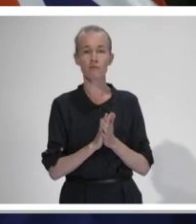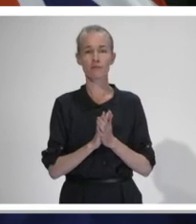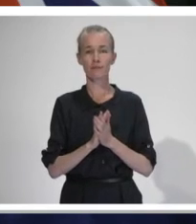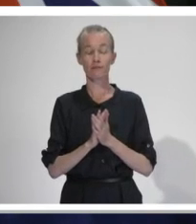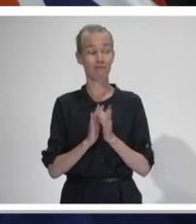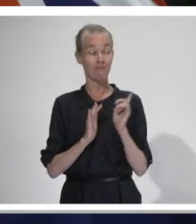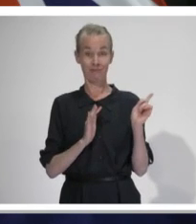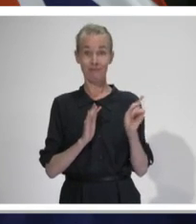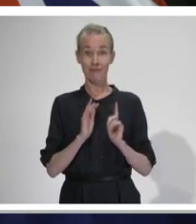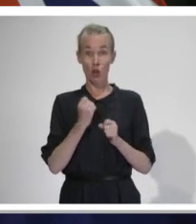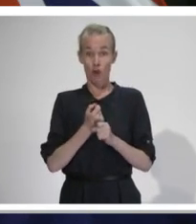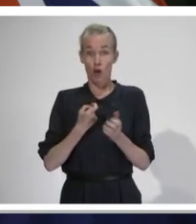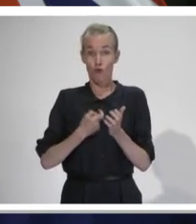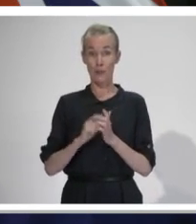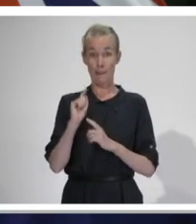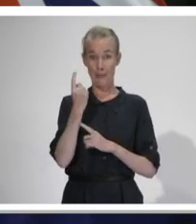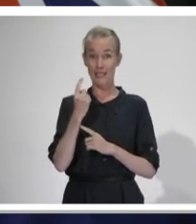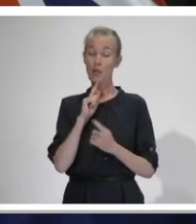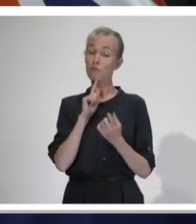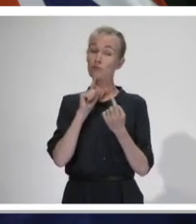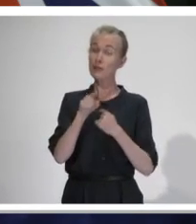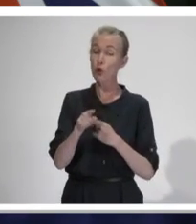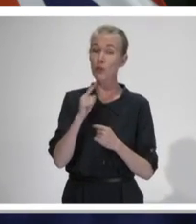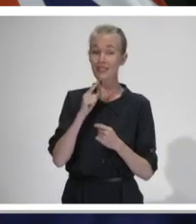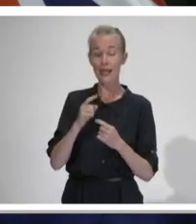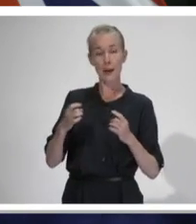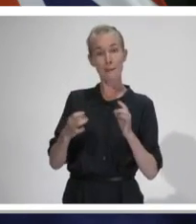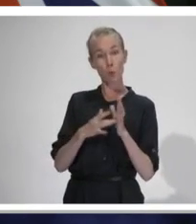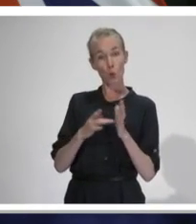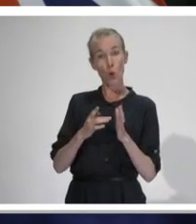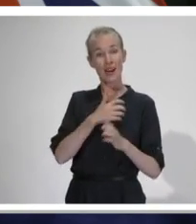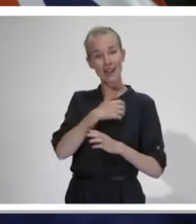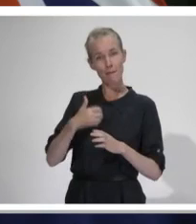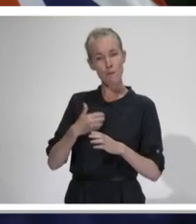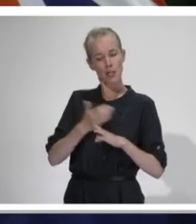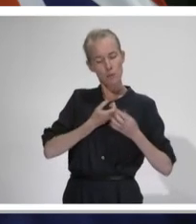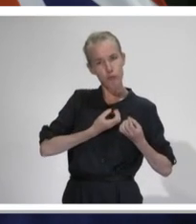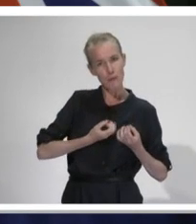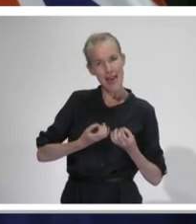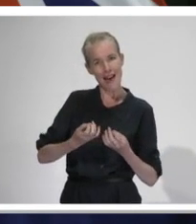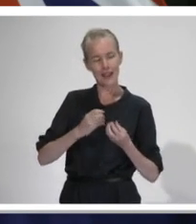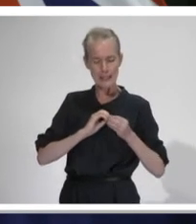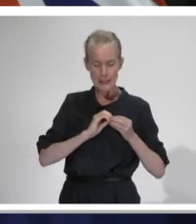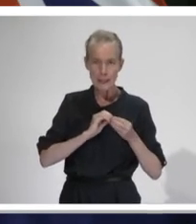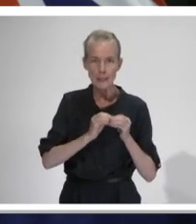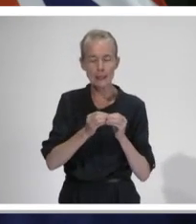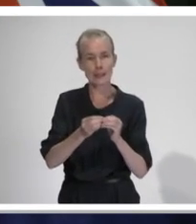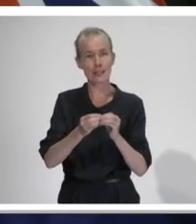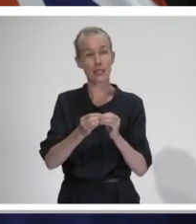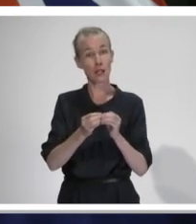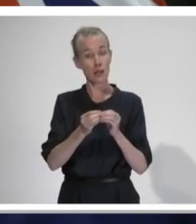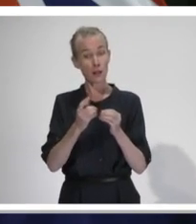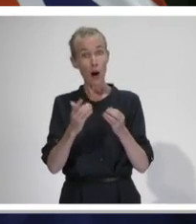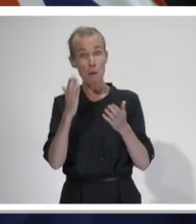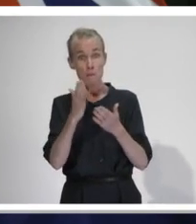very clear that schools would not open for pupils for at least a week after that. So if you think about where we are now in the best